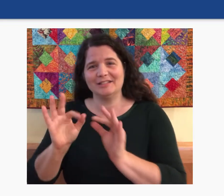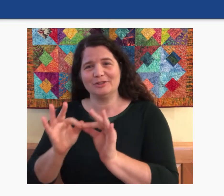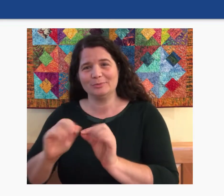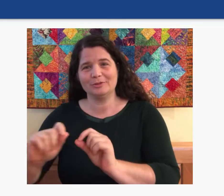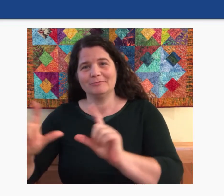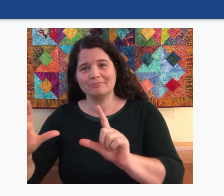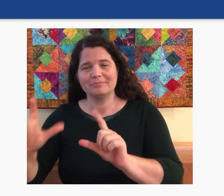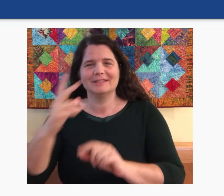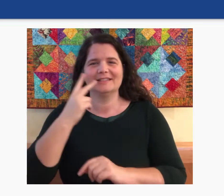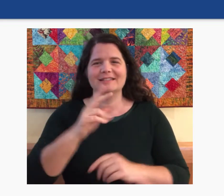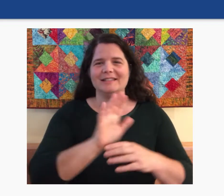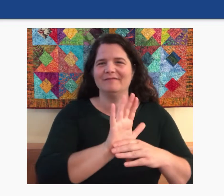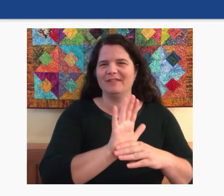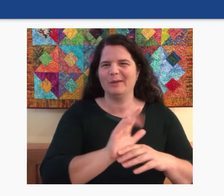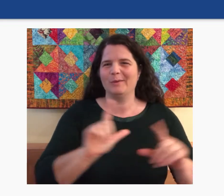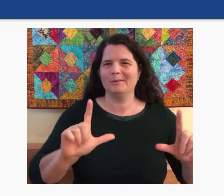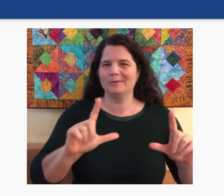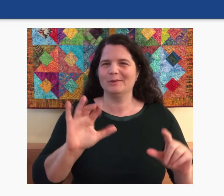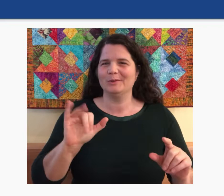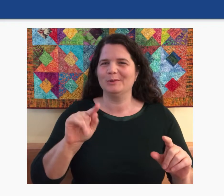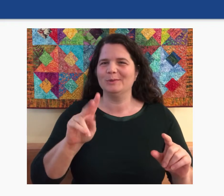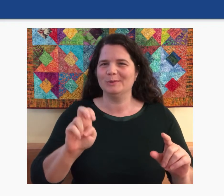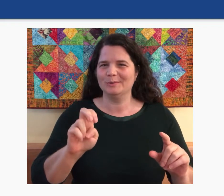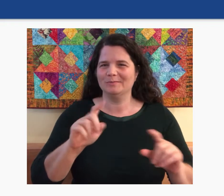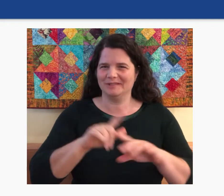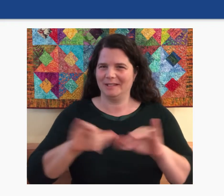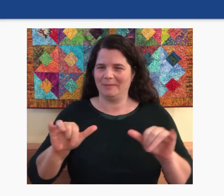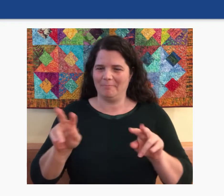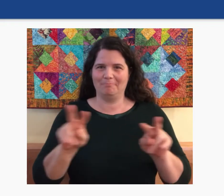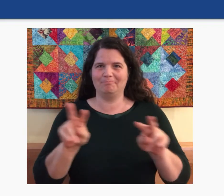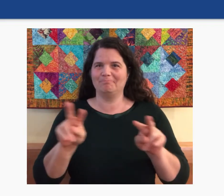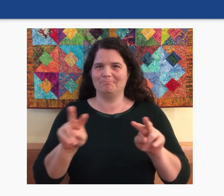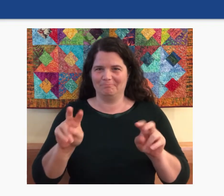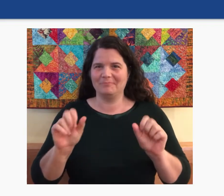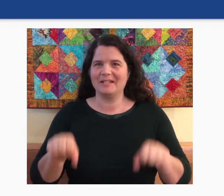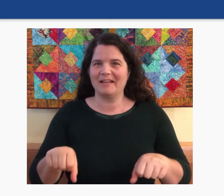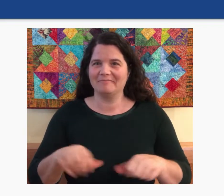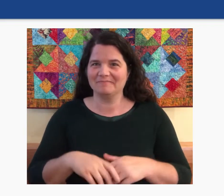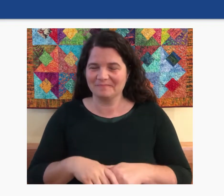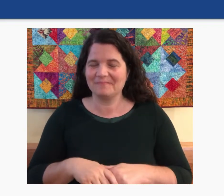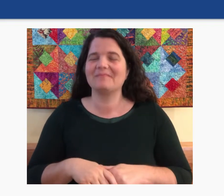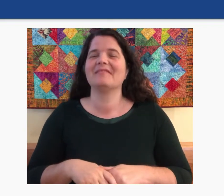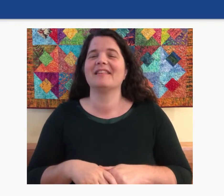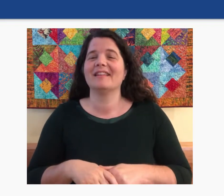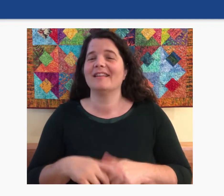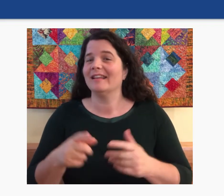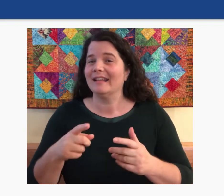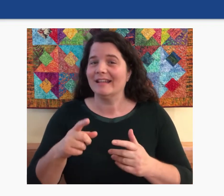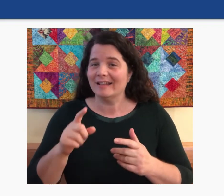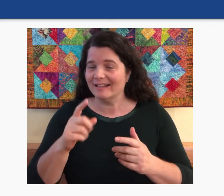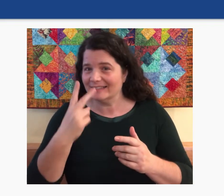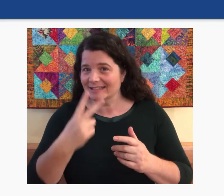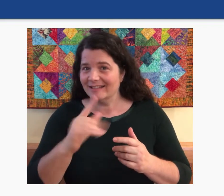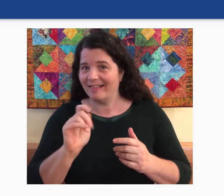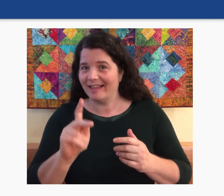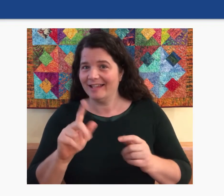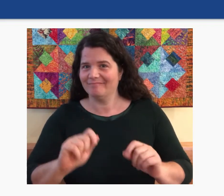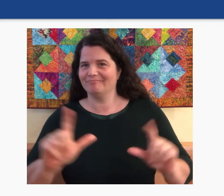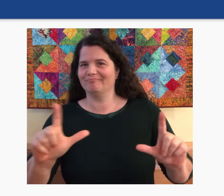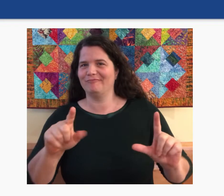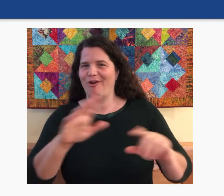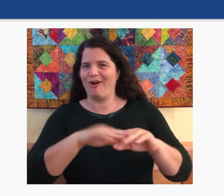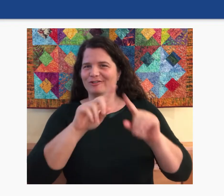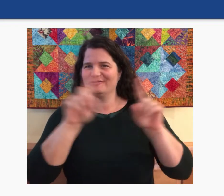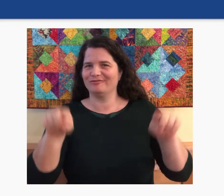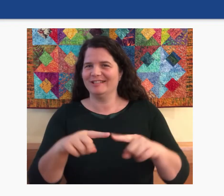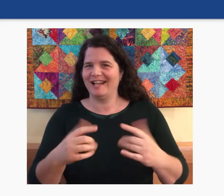the service video, is available for anyone who would like American Sign Language interpretation. If you need help finding that link, please